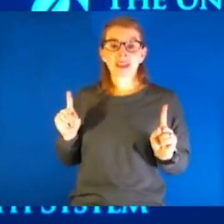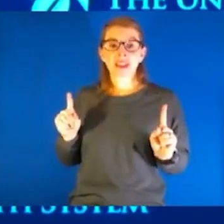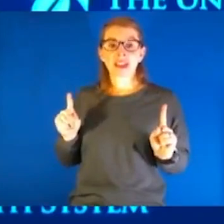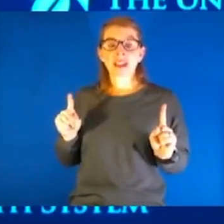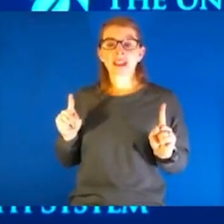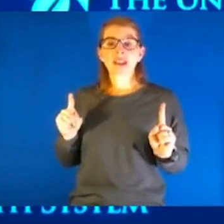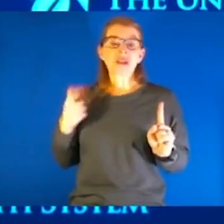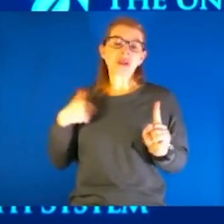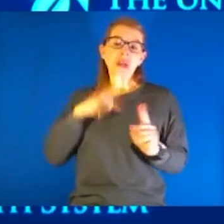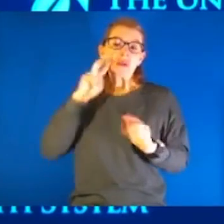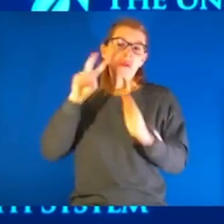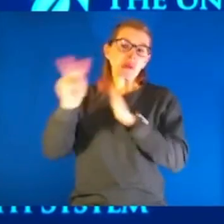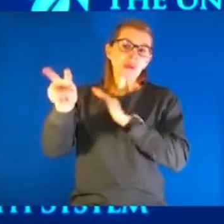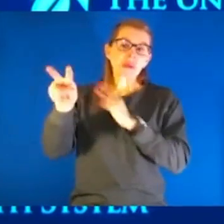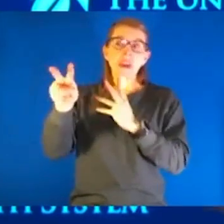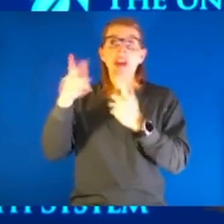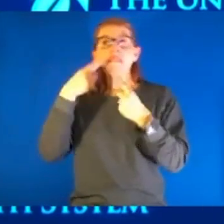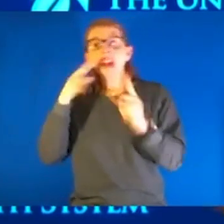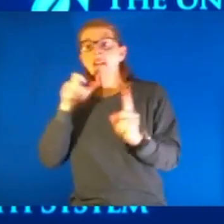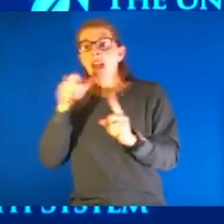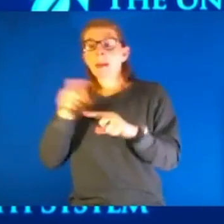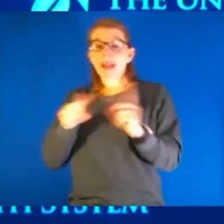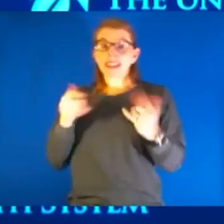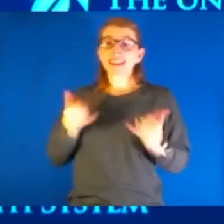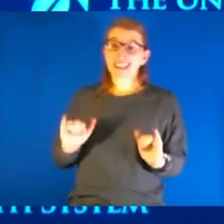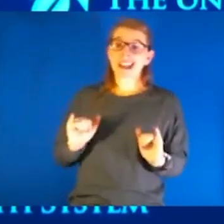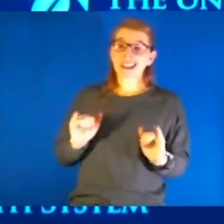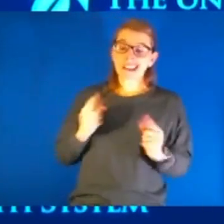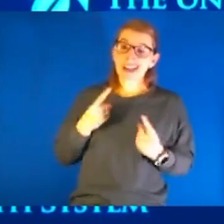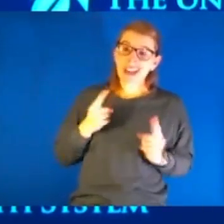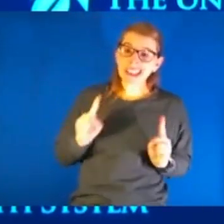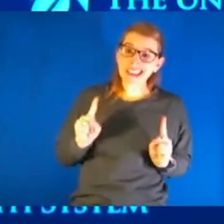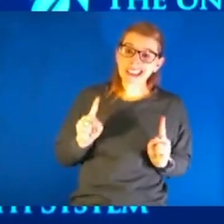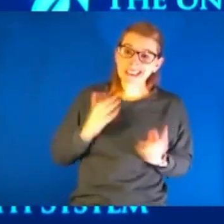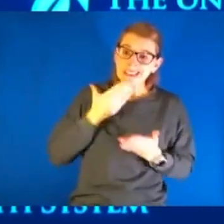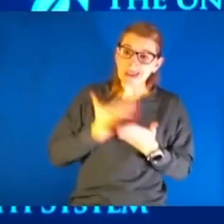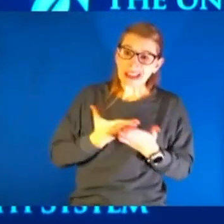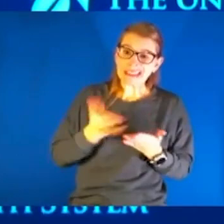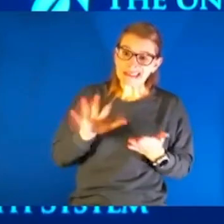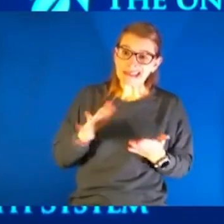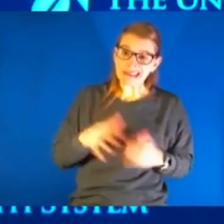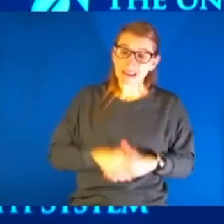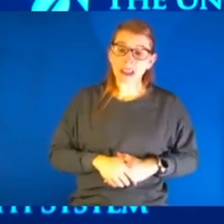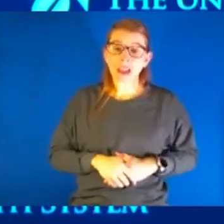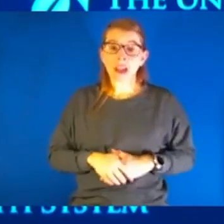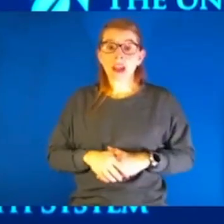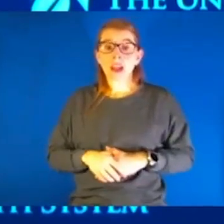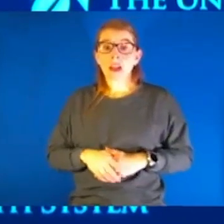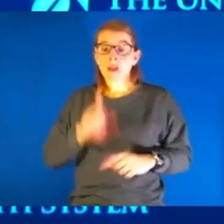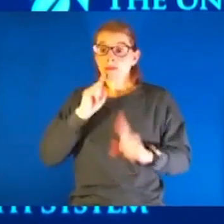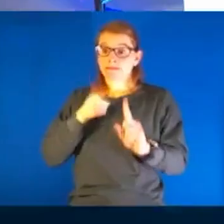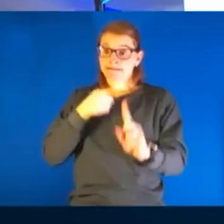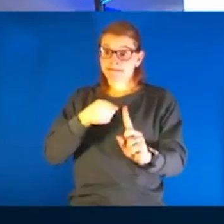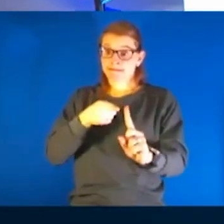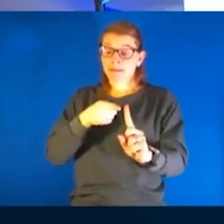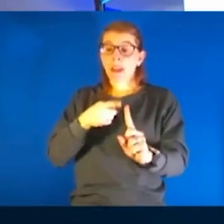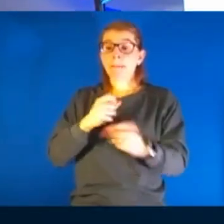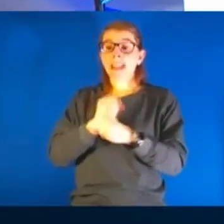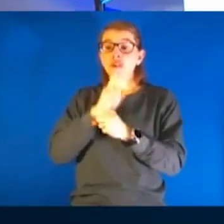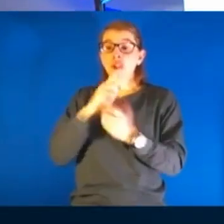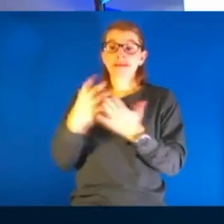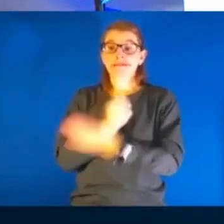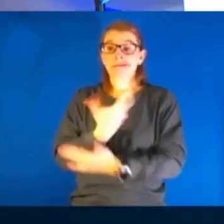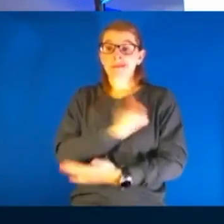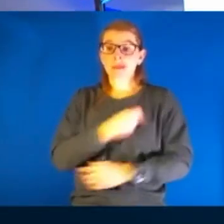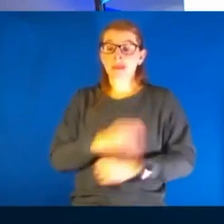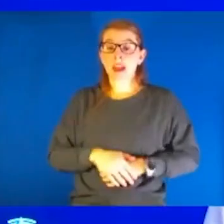may not be as effective, but it's probably going to still work pretty well. Yeah. So the answer to all this is to make sure you've been vaccinated. And that's the key to the vaccine, because